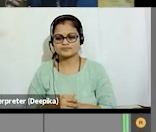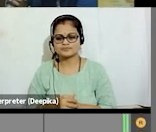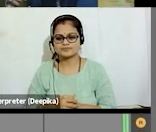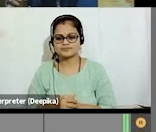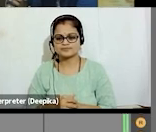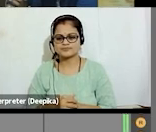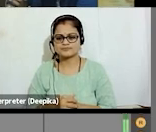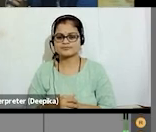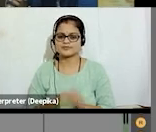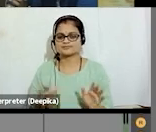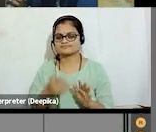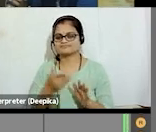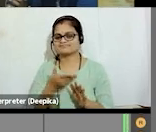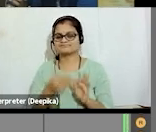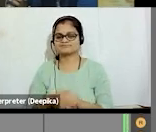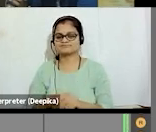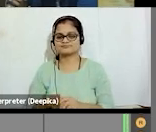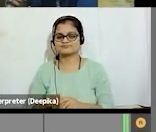And that's this.